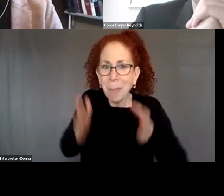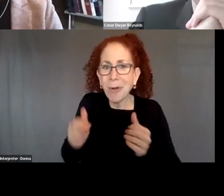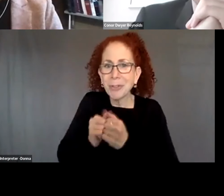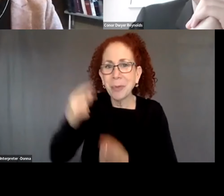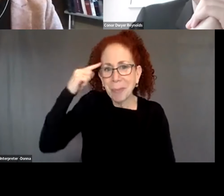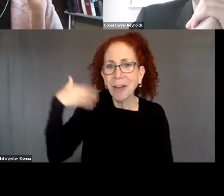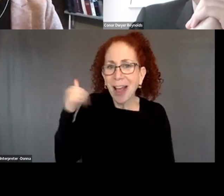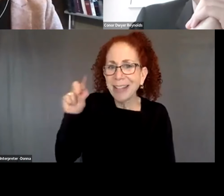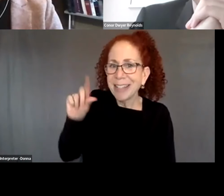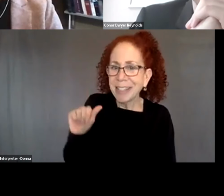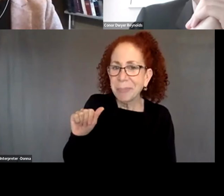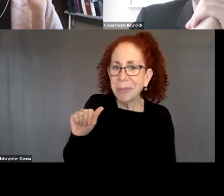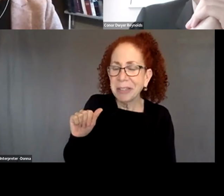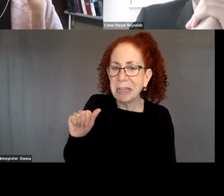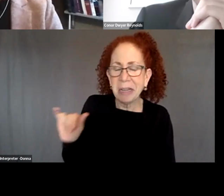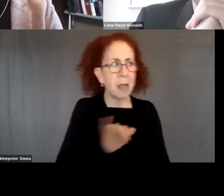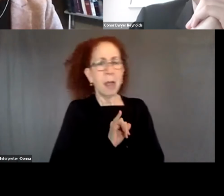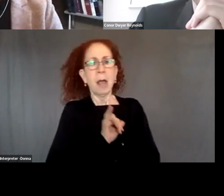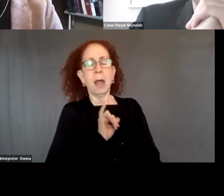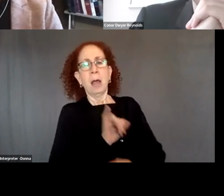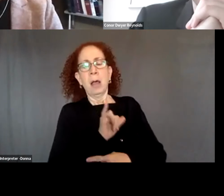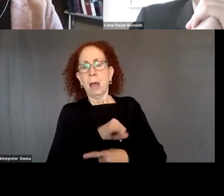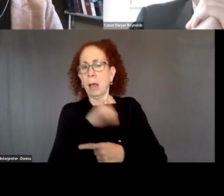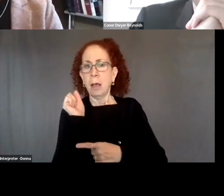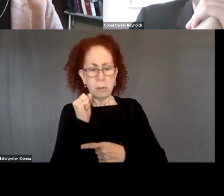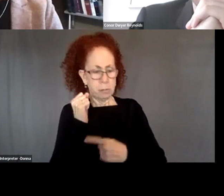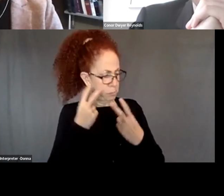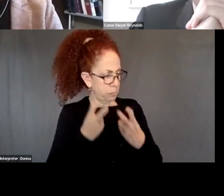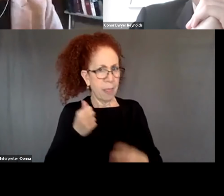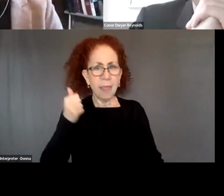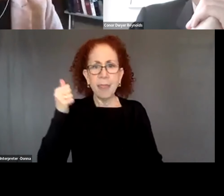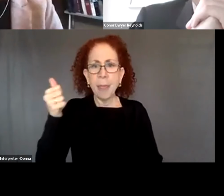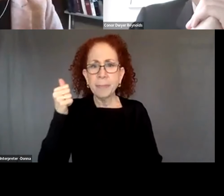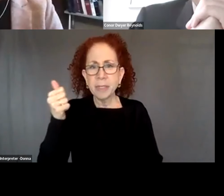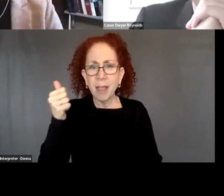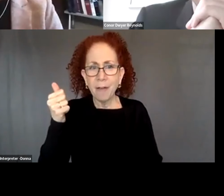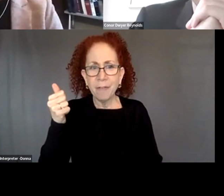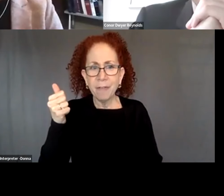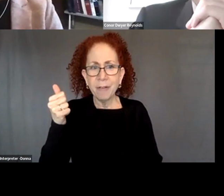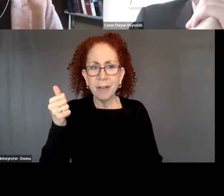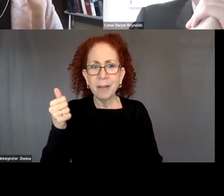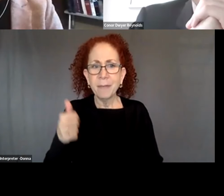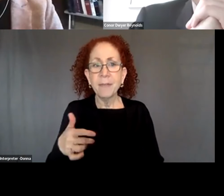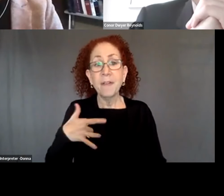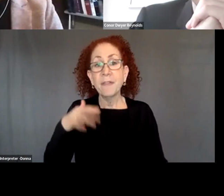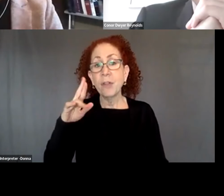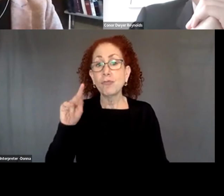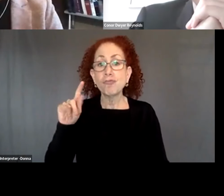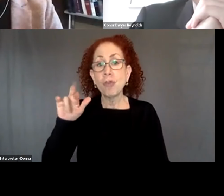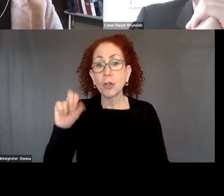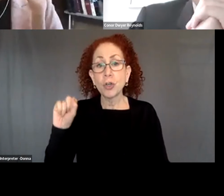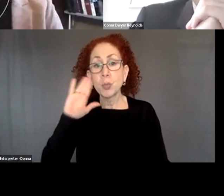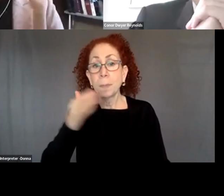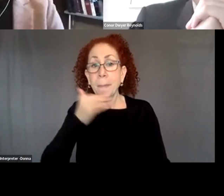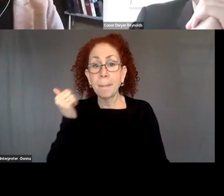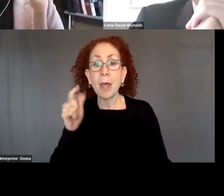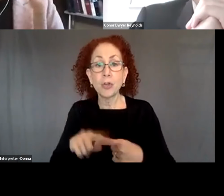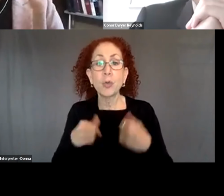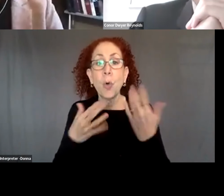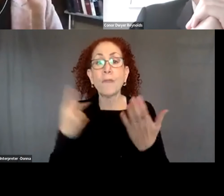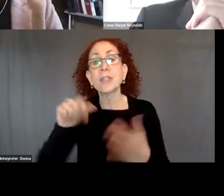disability and to call upon them to question whether they really think Rutgers would have done better to offer someone else the job 10